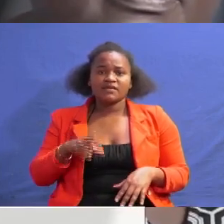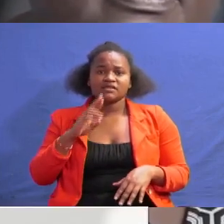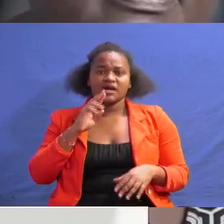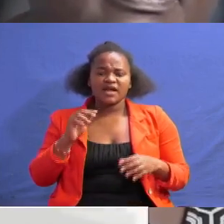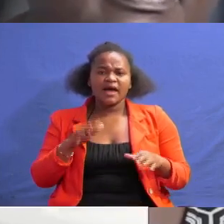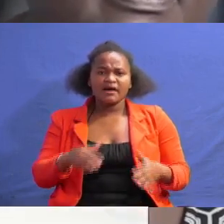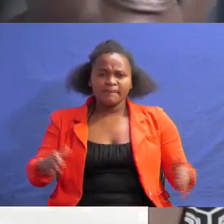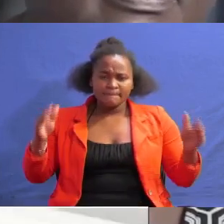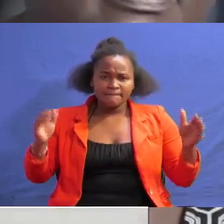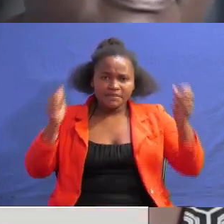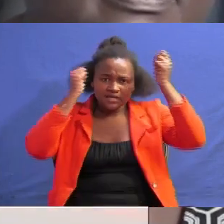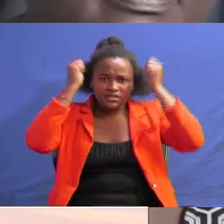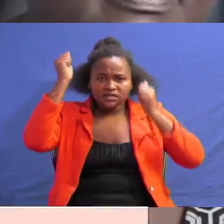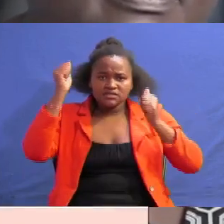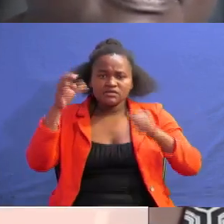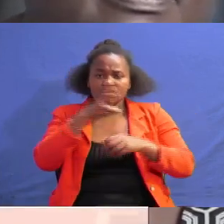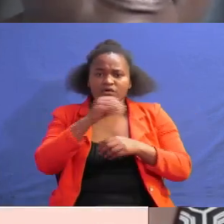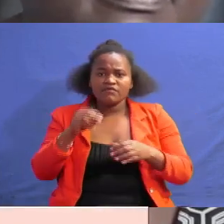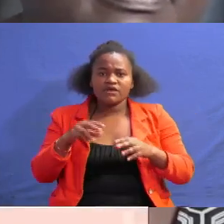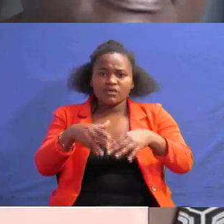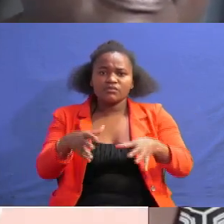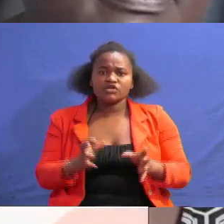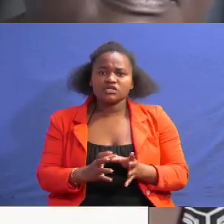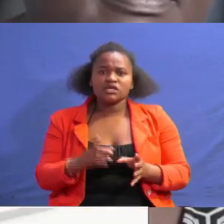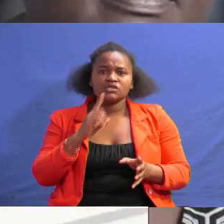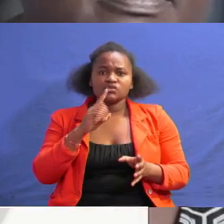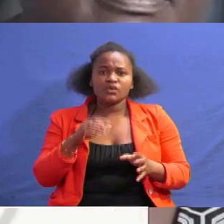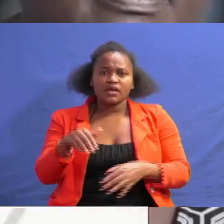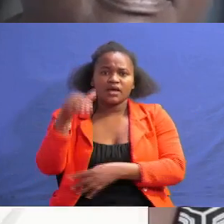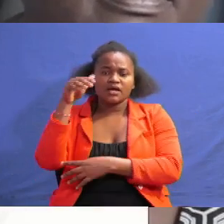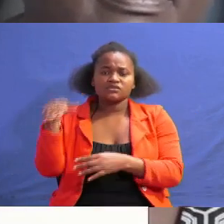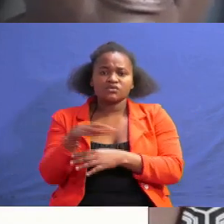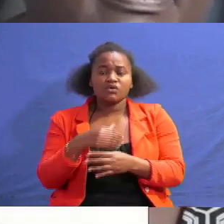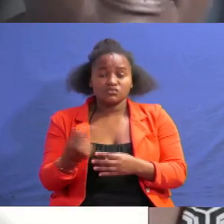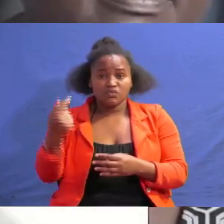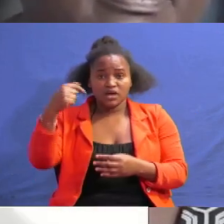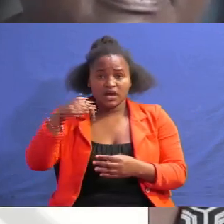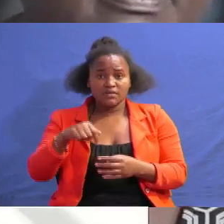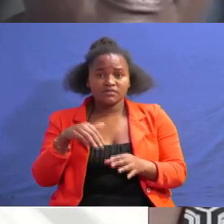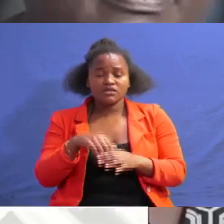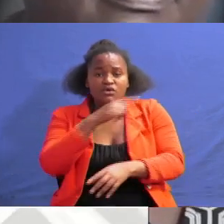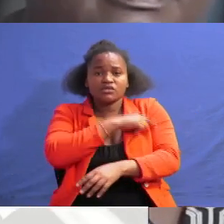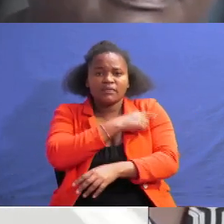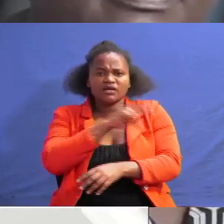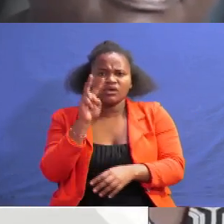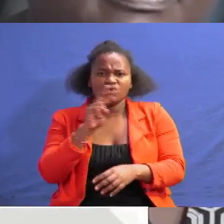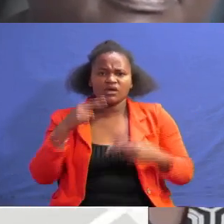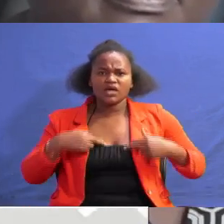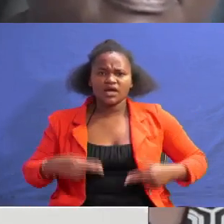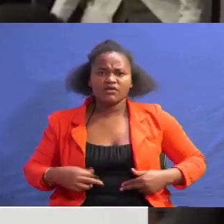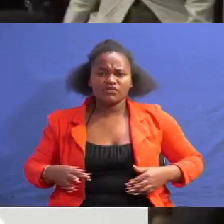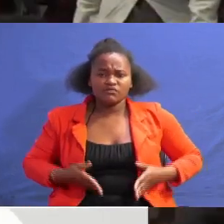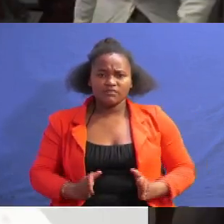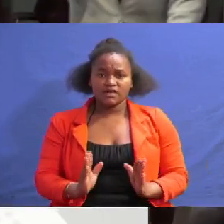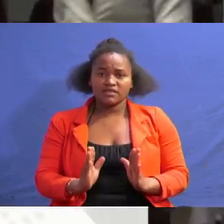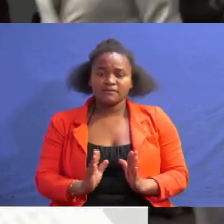ndio nguzo ya jamii. Kwa hivyo ningependa kuwasii waje hospitalini na waangalie mambo ya afya ya